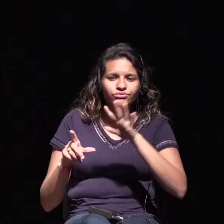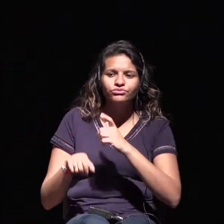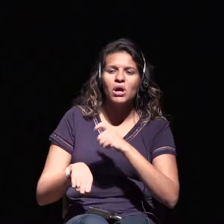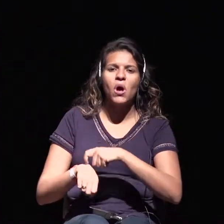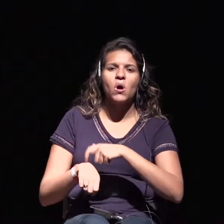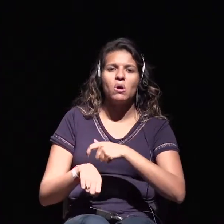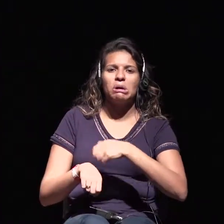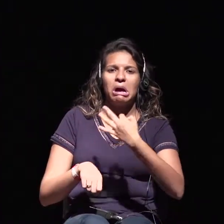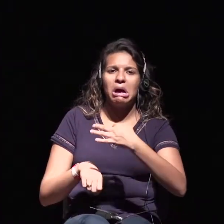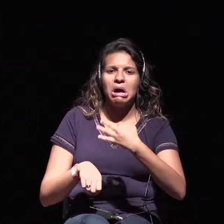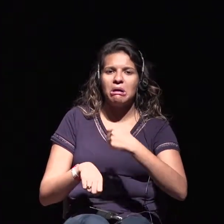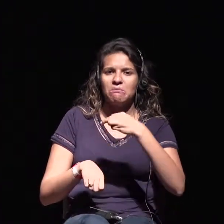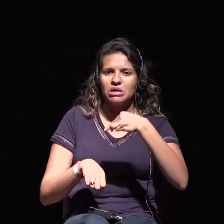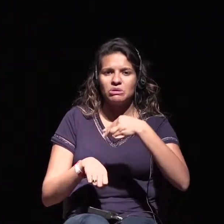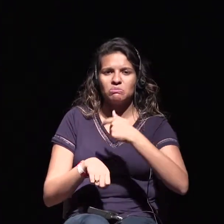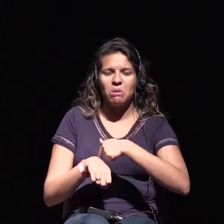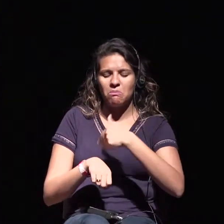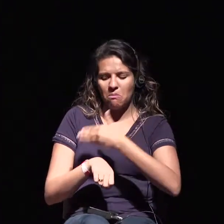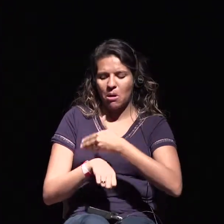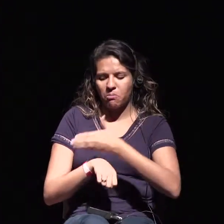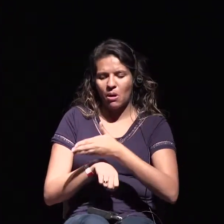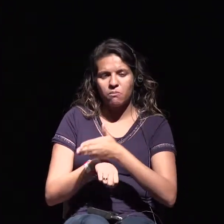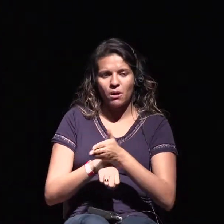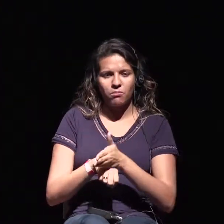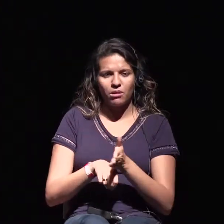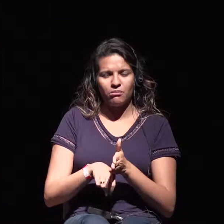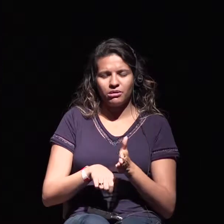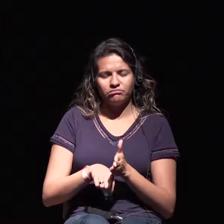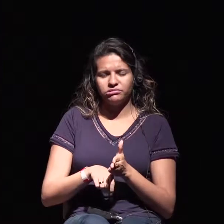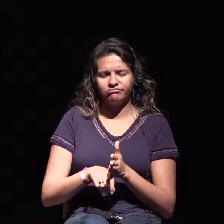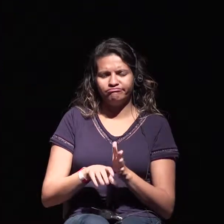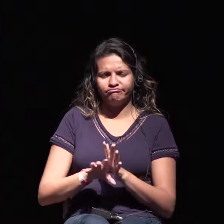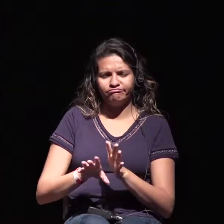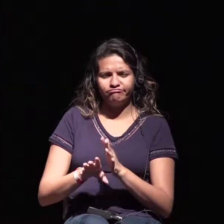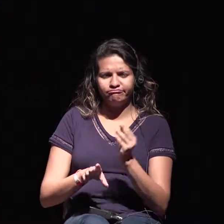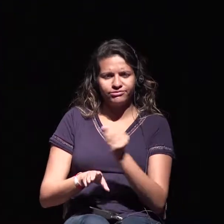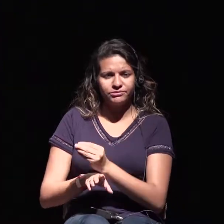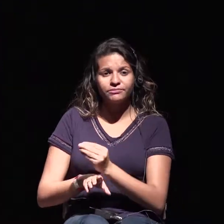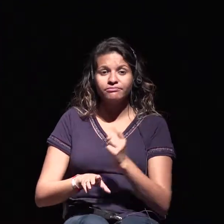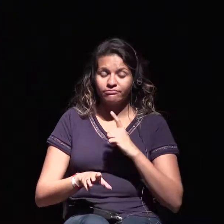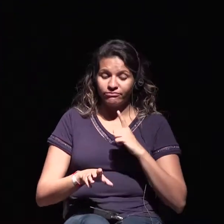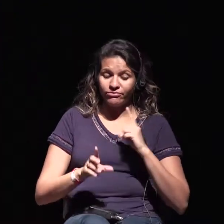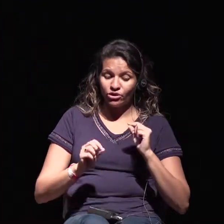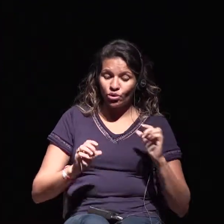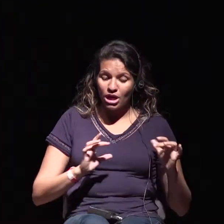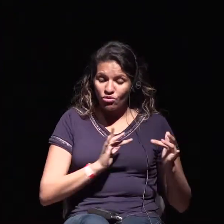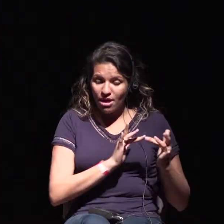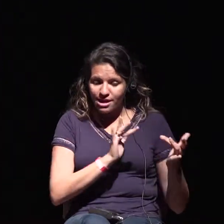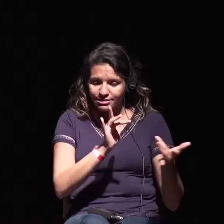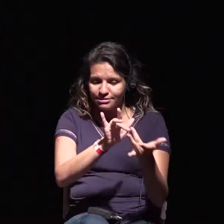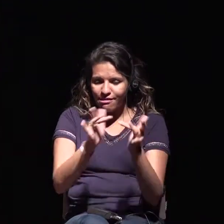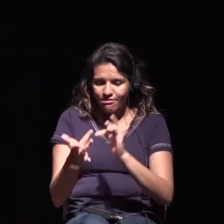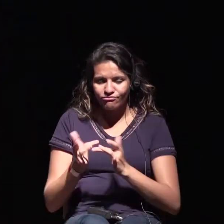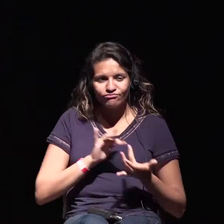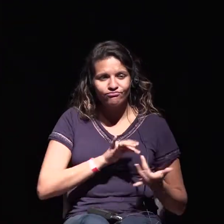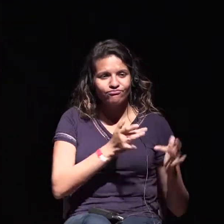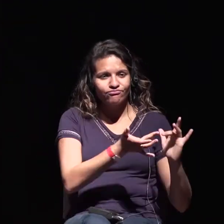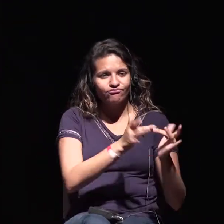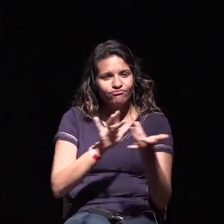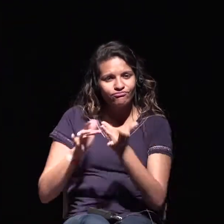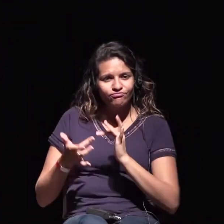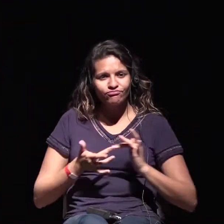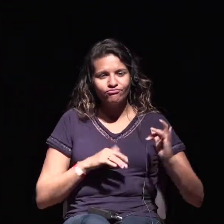and how this should occur during the duration of the exhibition, The exhibition should not become a suite